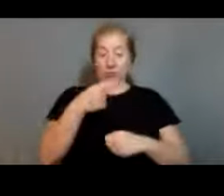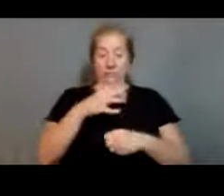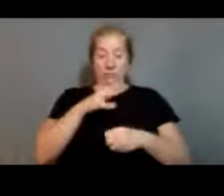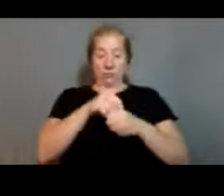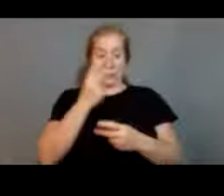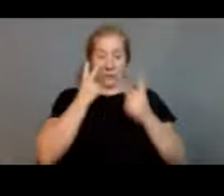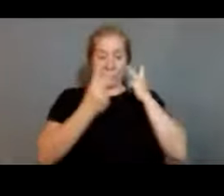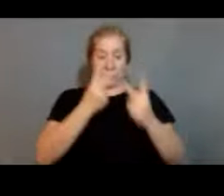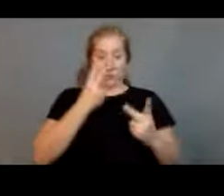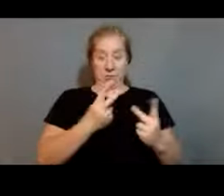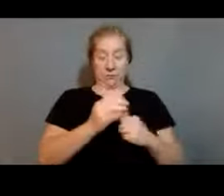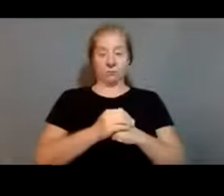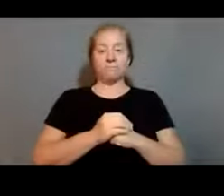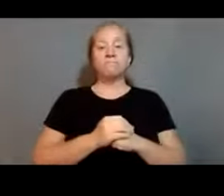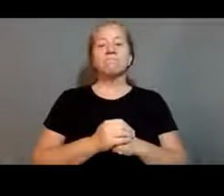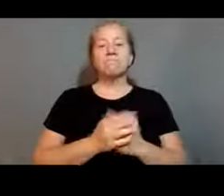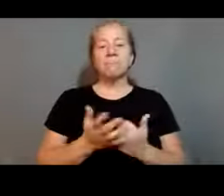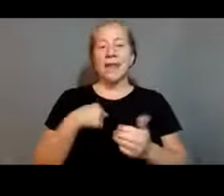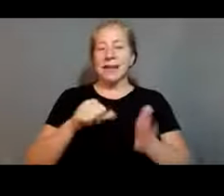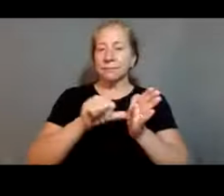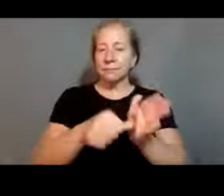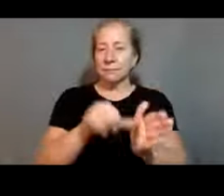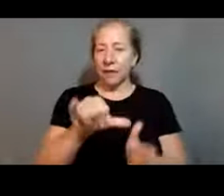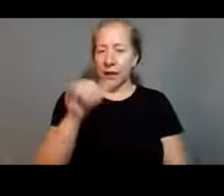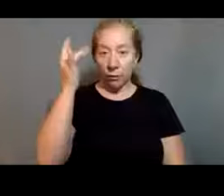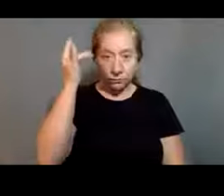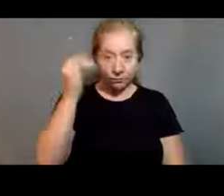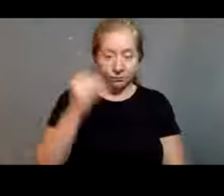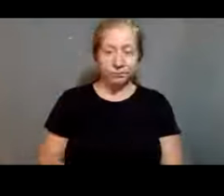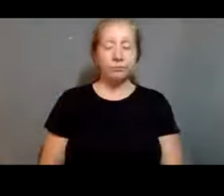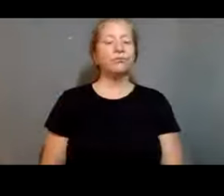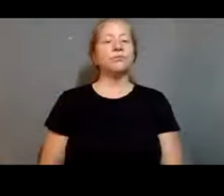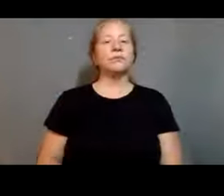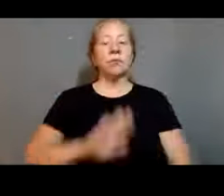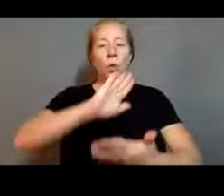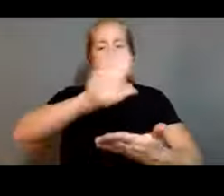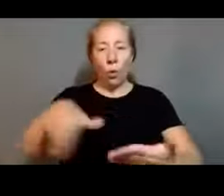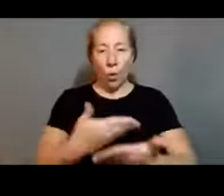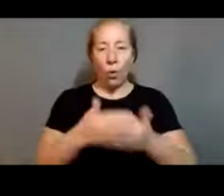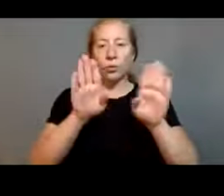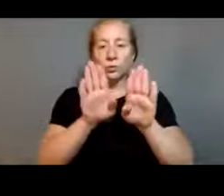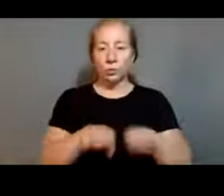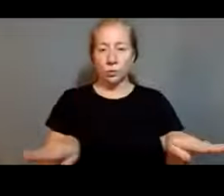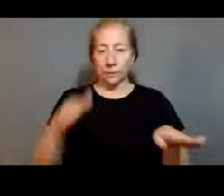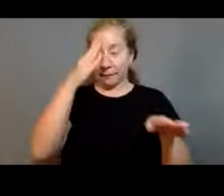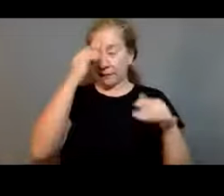racism. So I underscore this because all children, given the